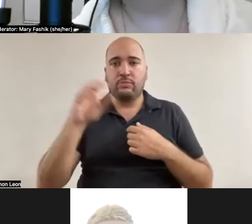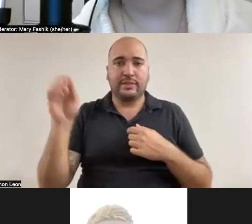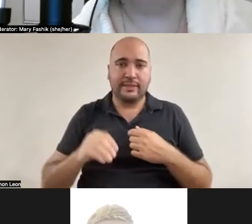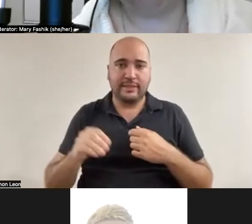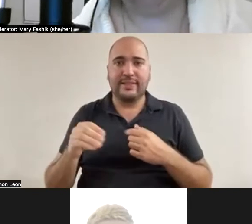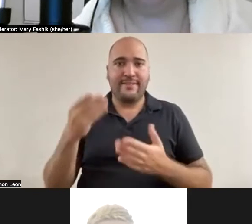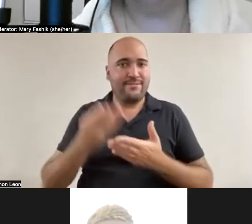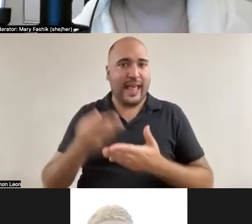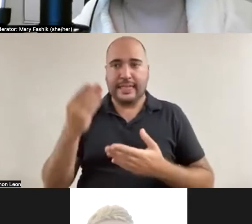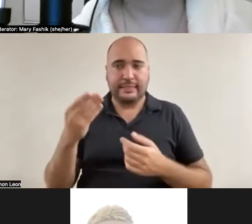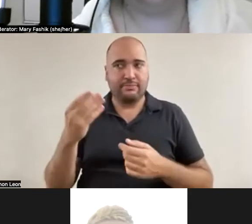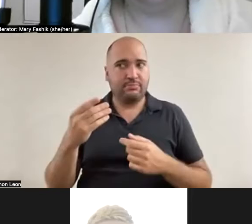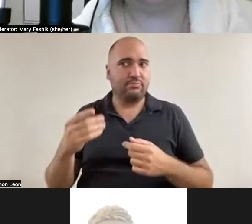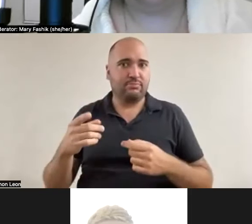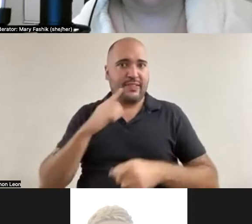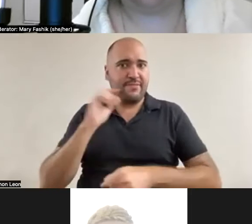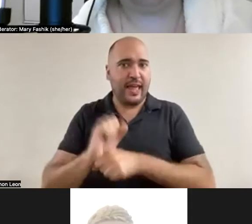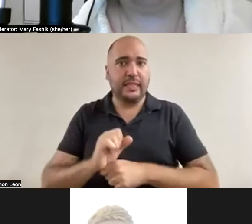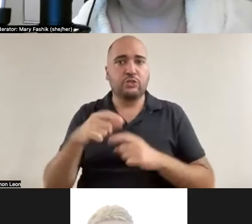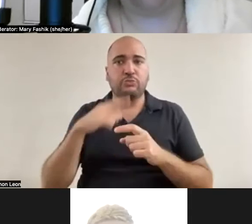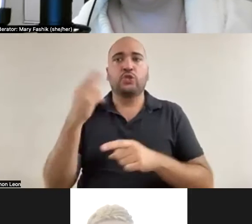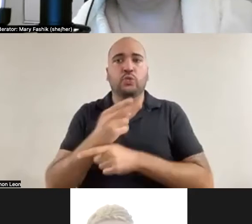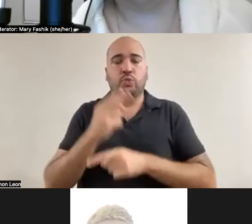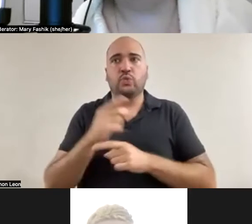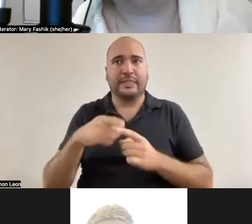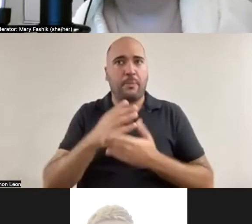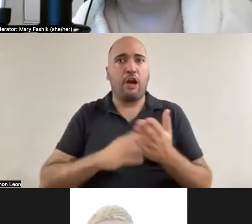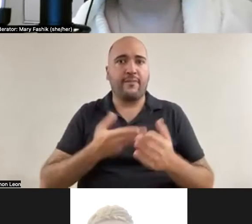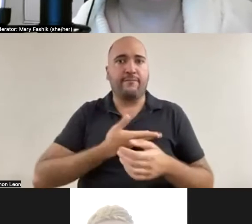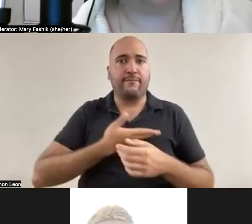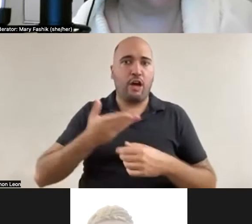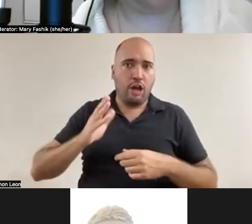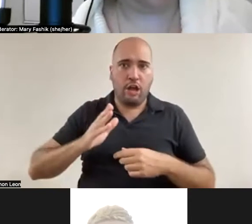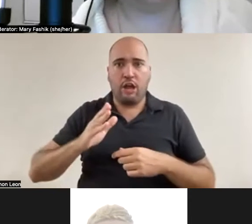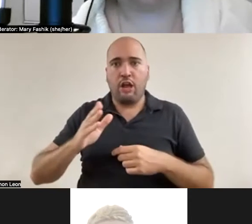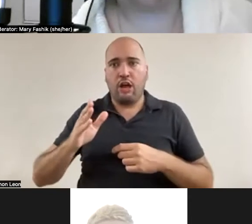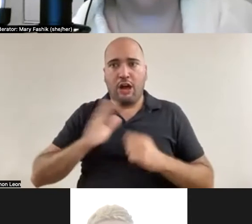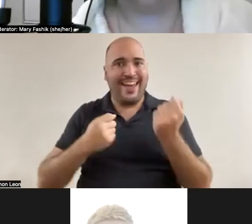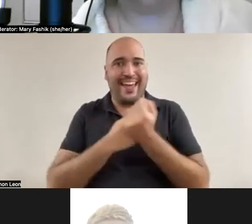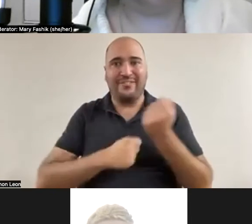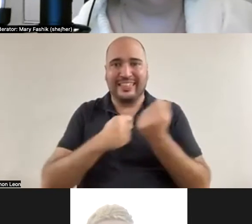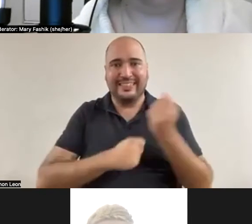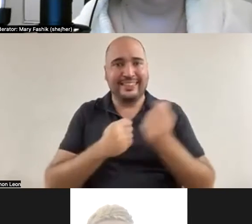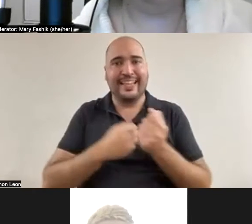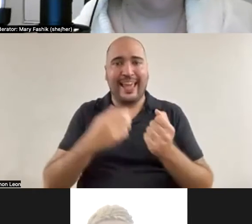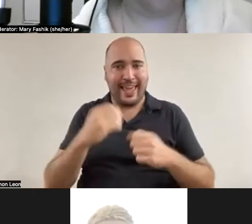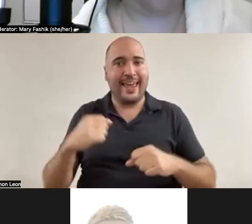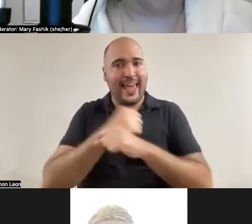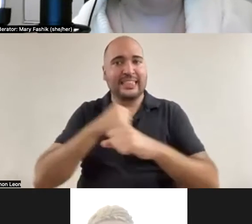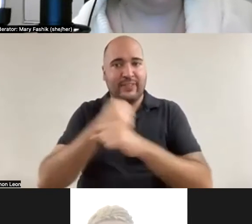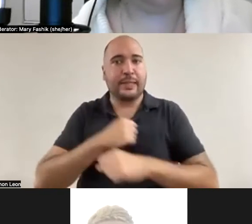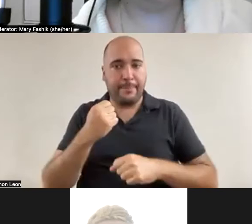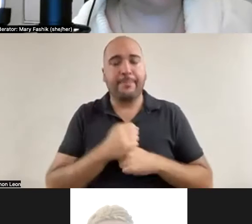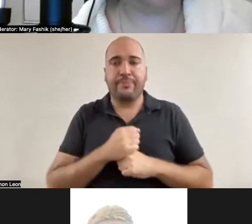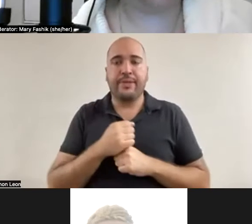100% valid to use as part of advocacy and activism.